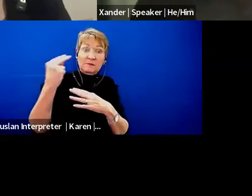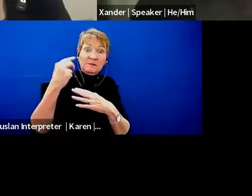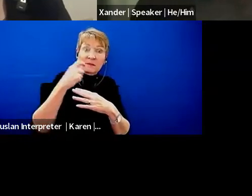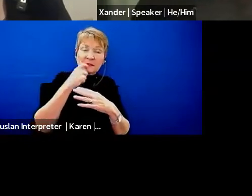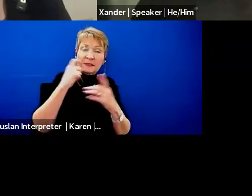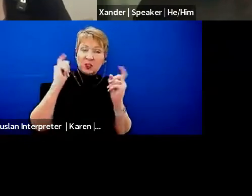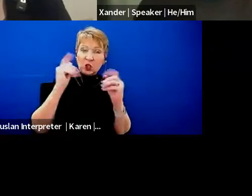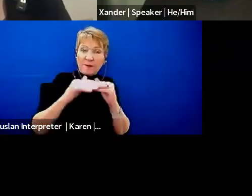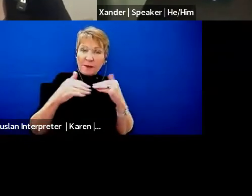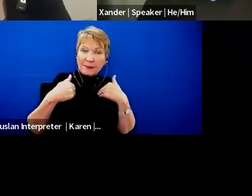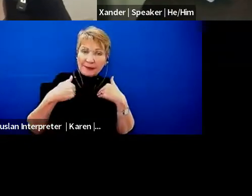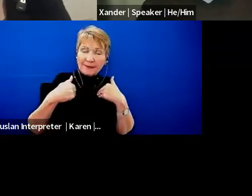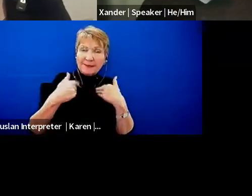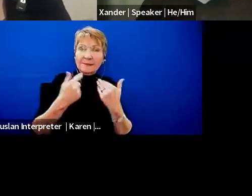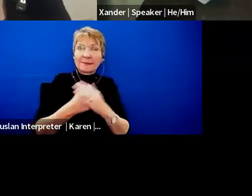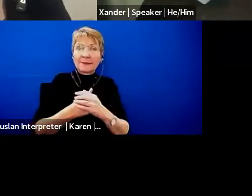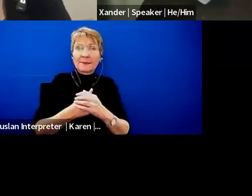out.